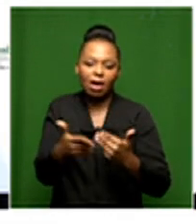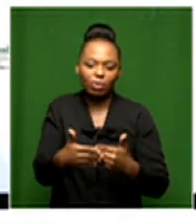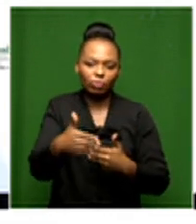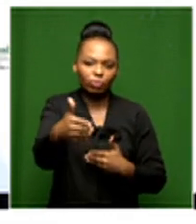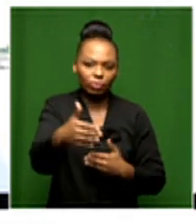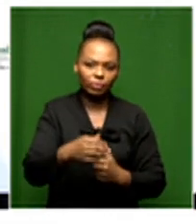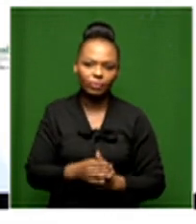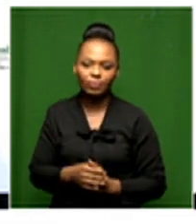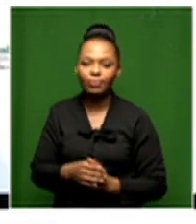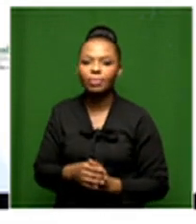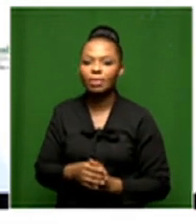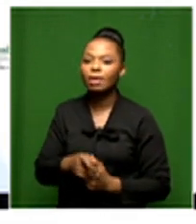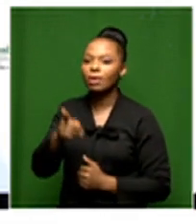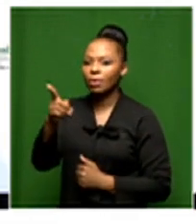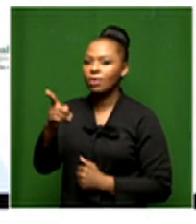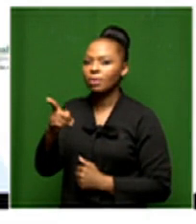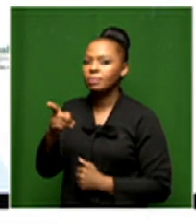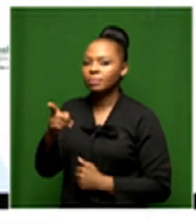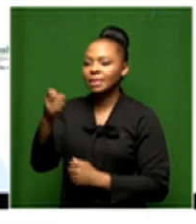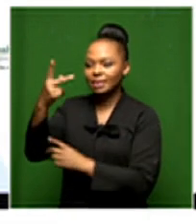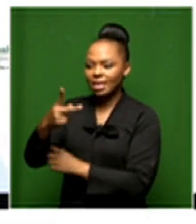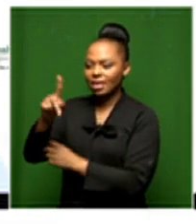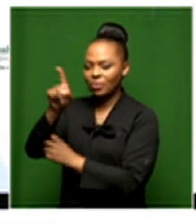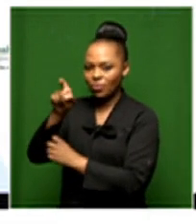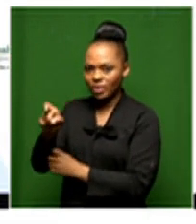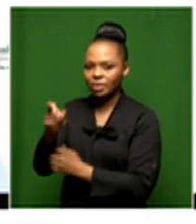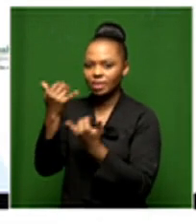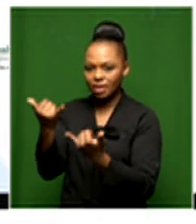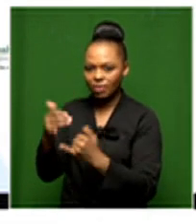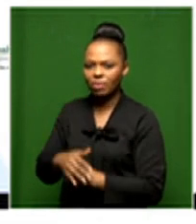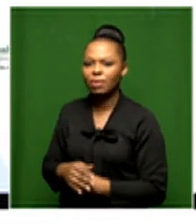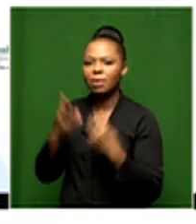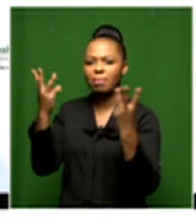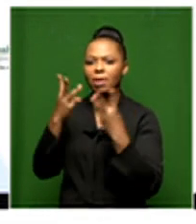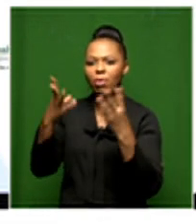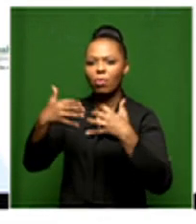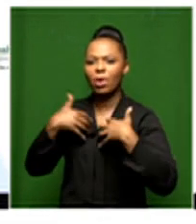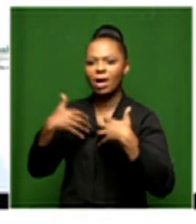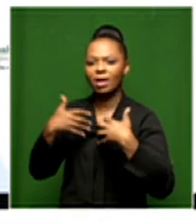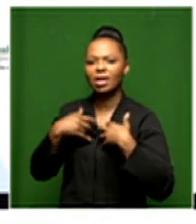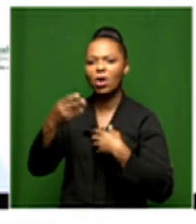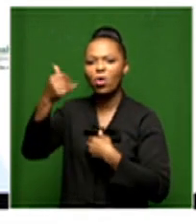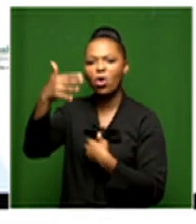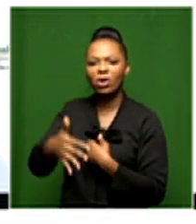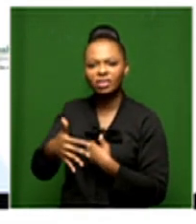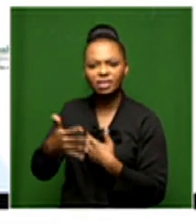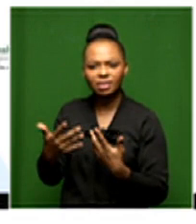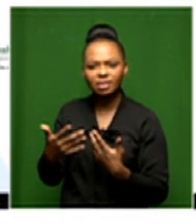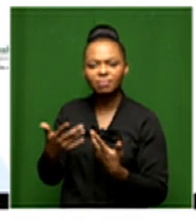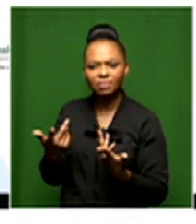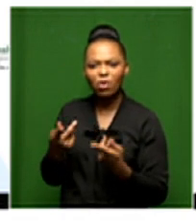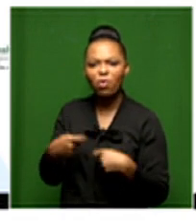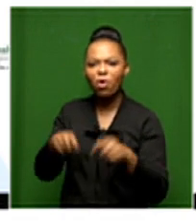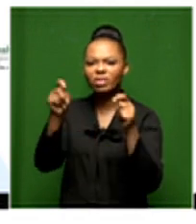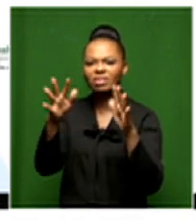And then for that reason, I'm glad I held off on the second question, because then people start worrying about the cost. Because even right now, people